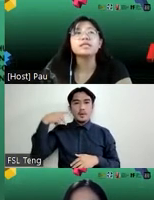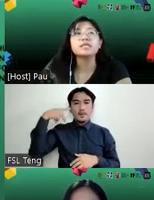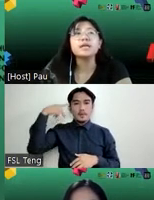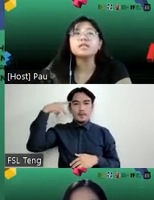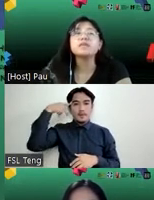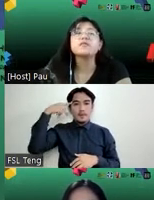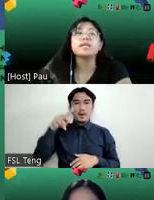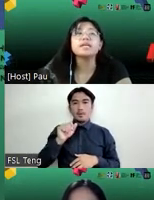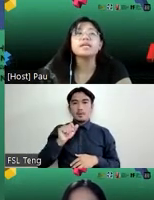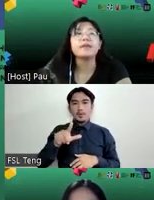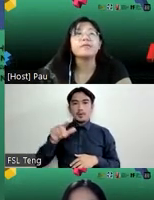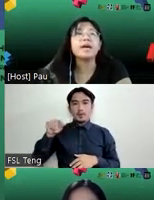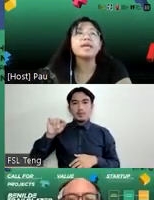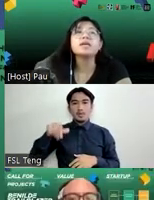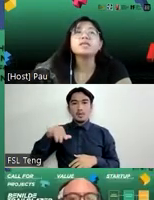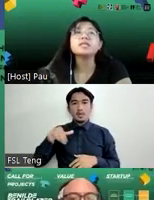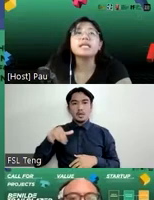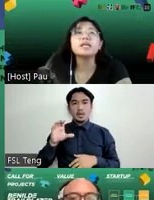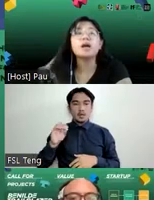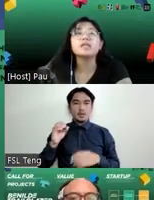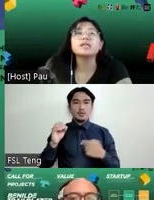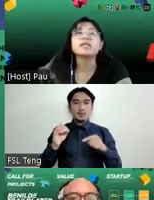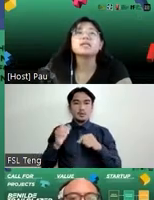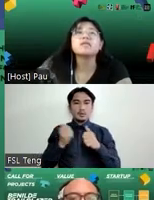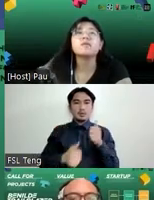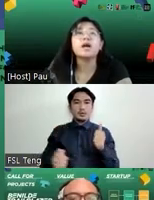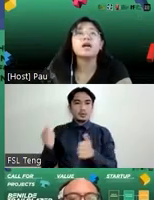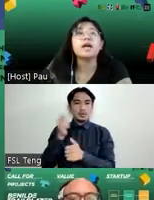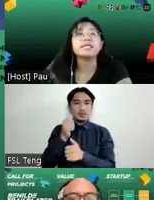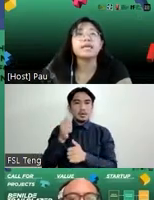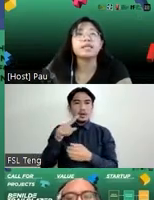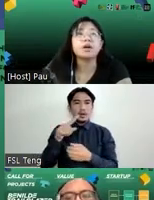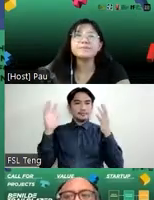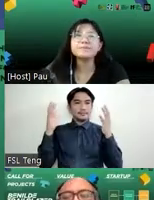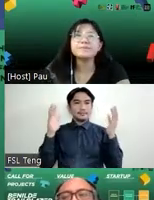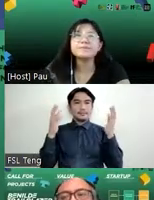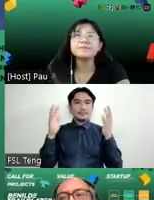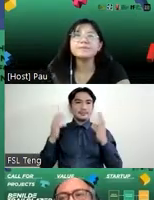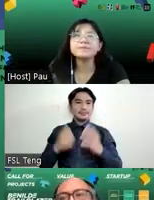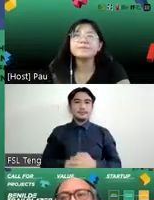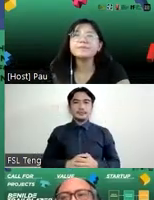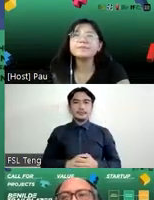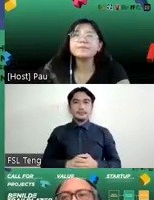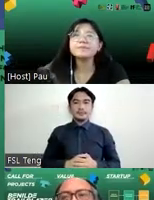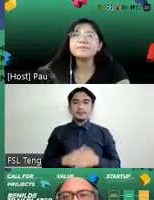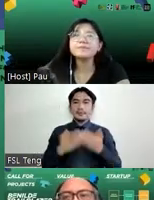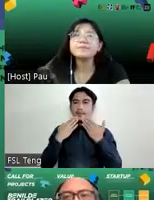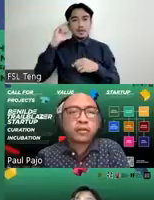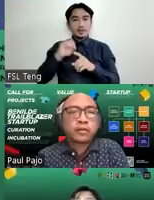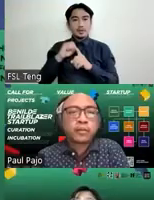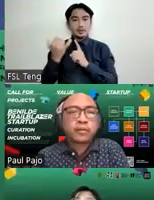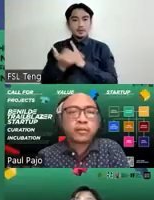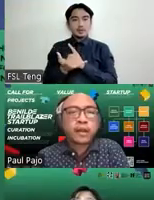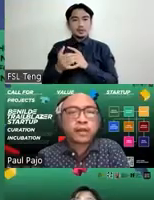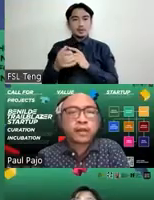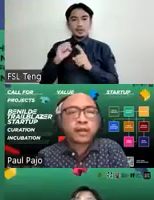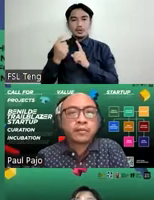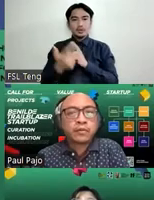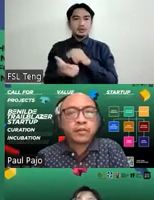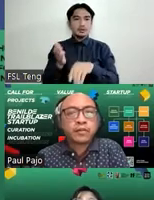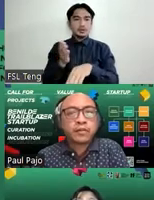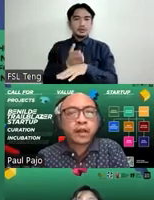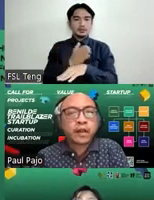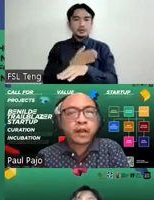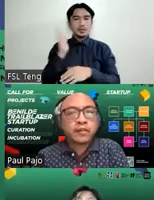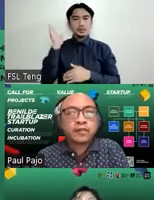Jr., Director of Benilde HIFI, to set the context for our SI talk. Thank you for that introduction. Welcome to